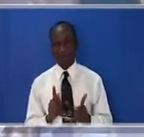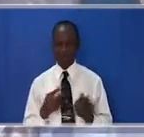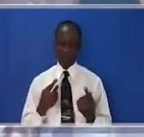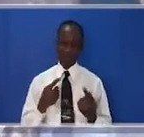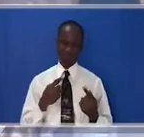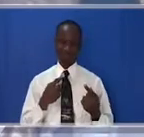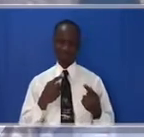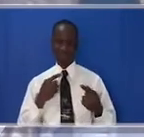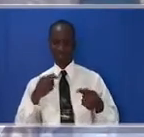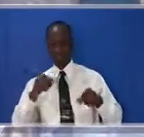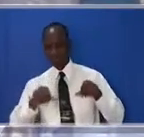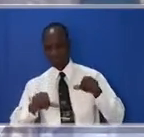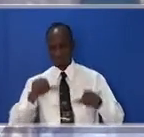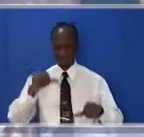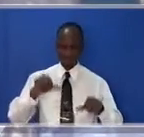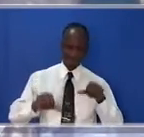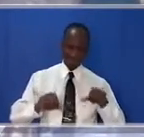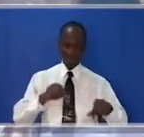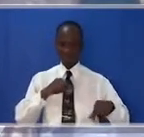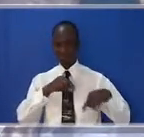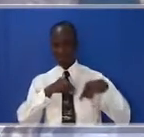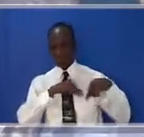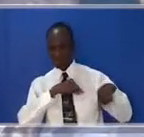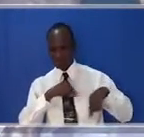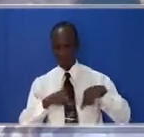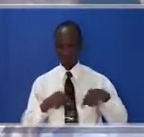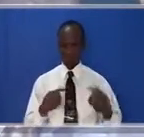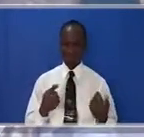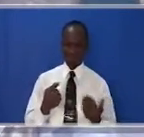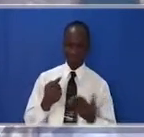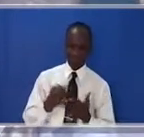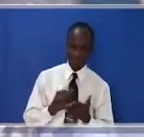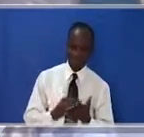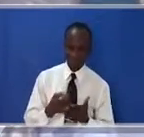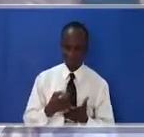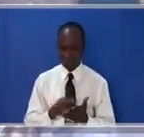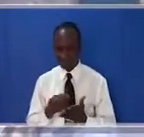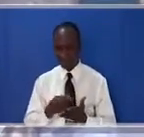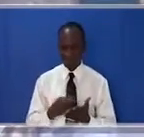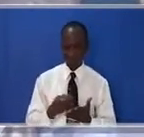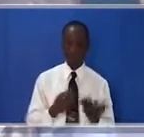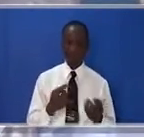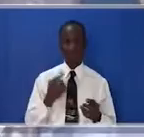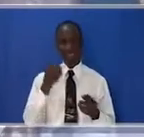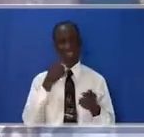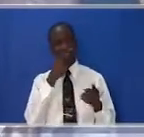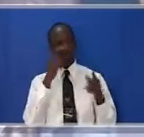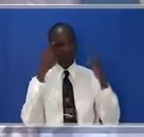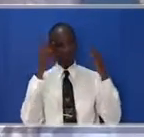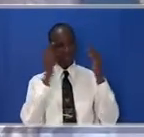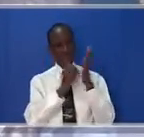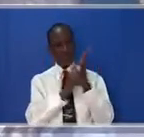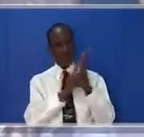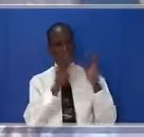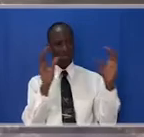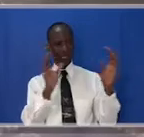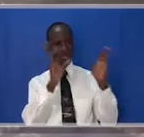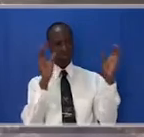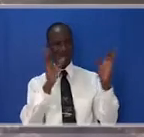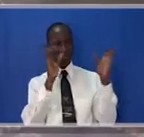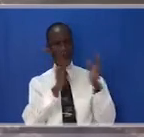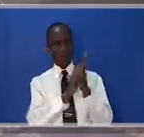argue that the laws of Moses, which they describe as the ceremonial laws, have been removed, they don't know